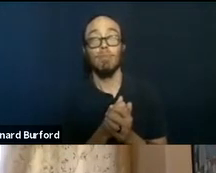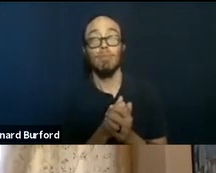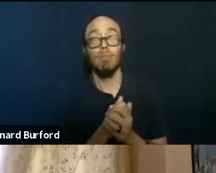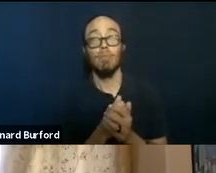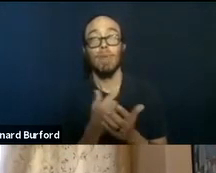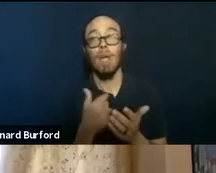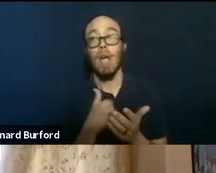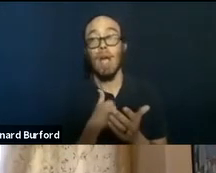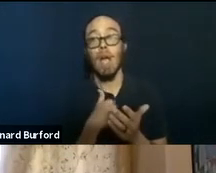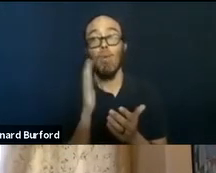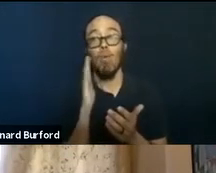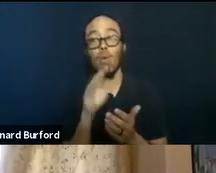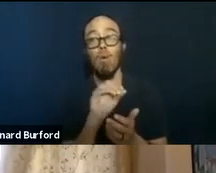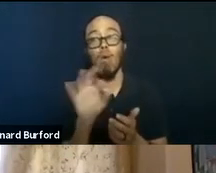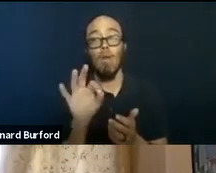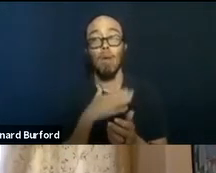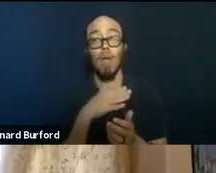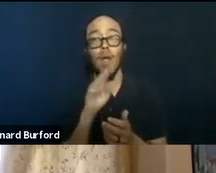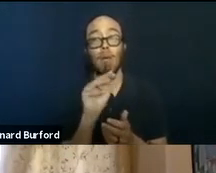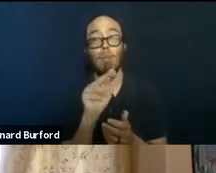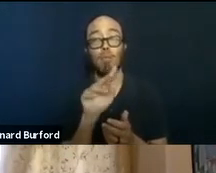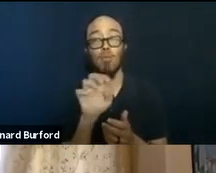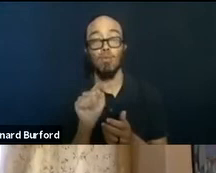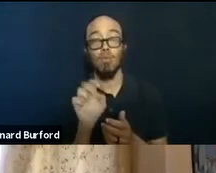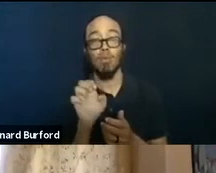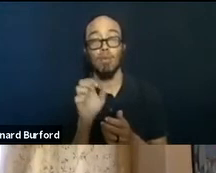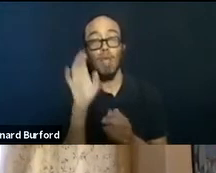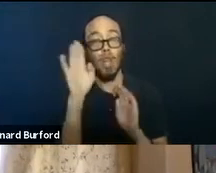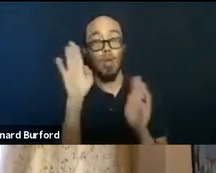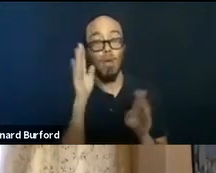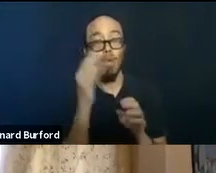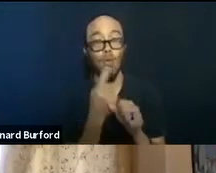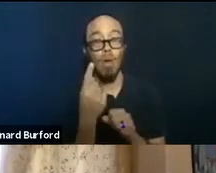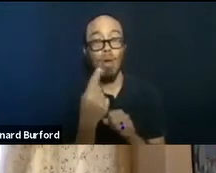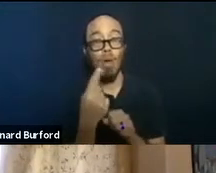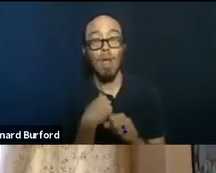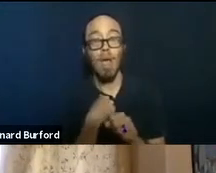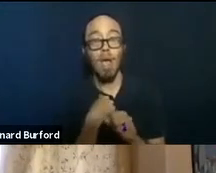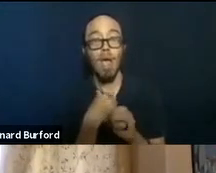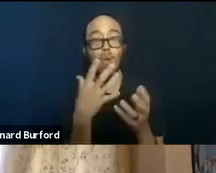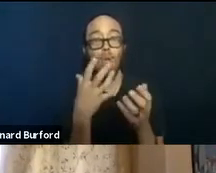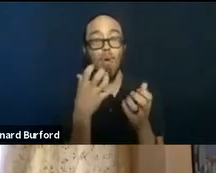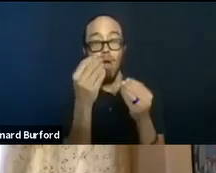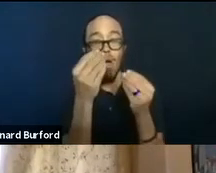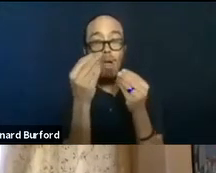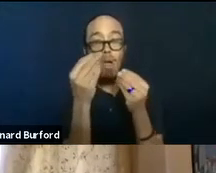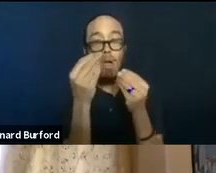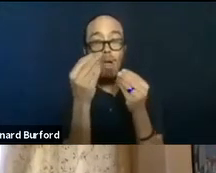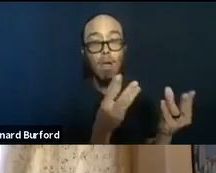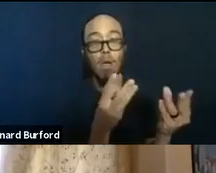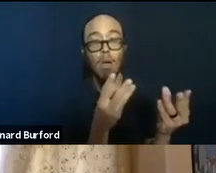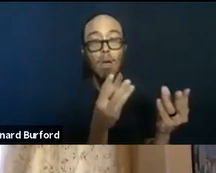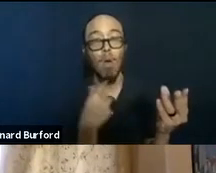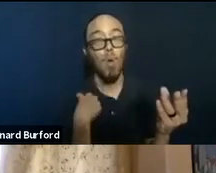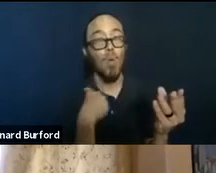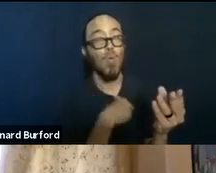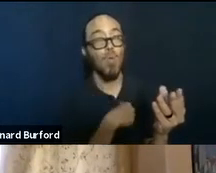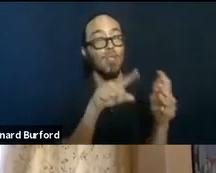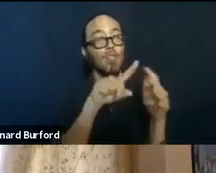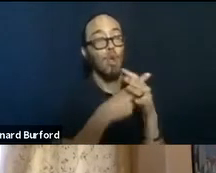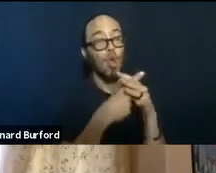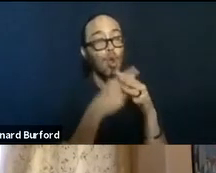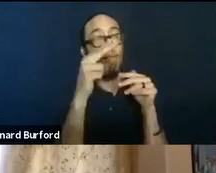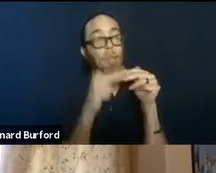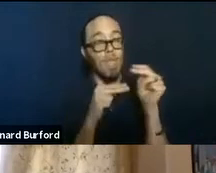I'll unmute myself real quick. Hi, everybody. I just wanted to let everybody know that we started building